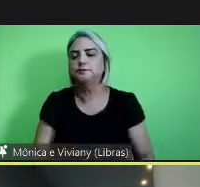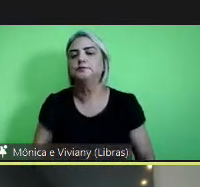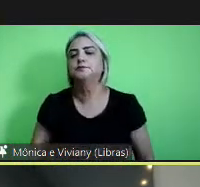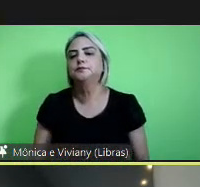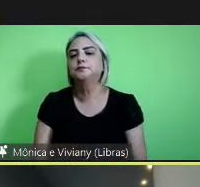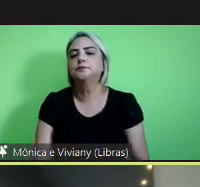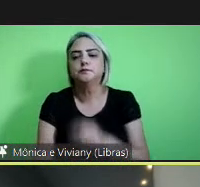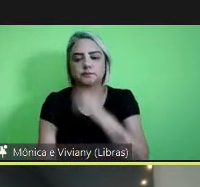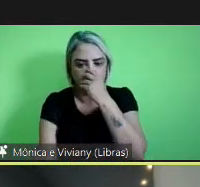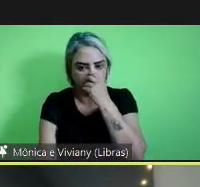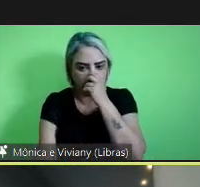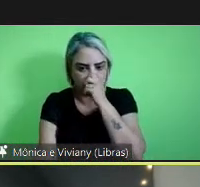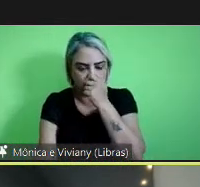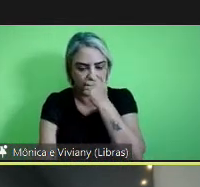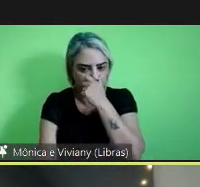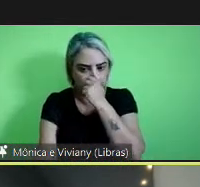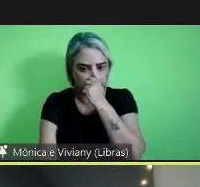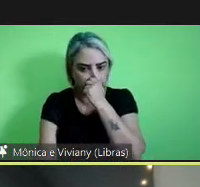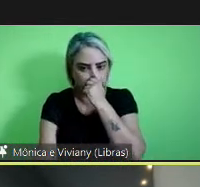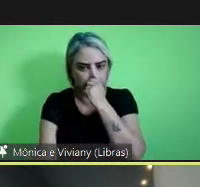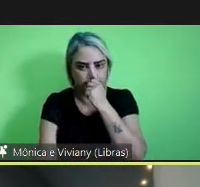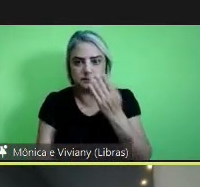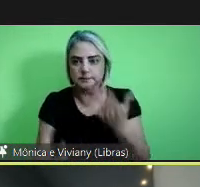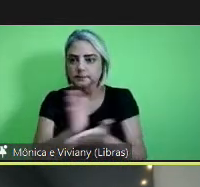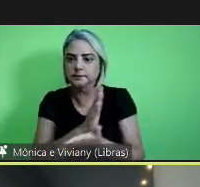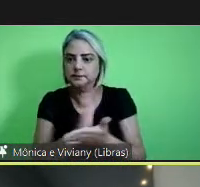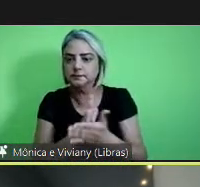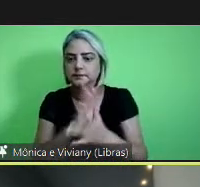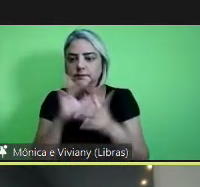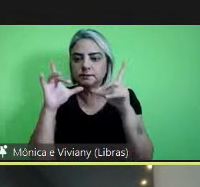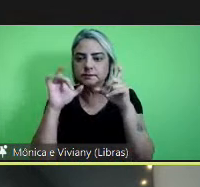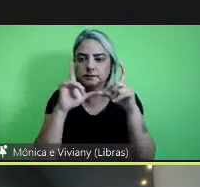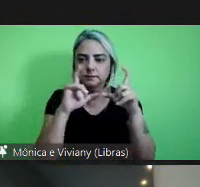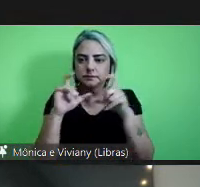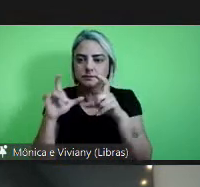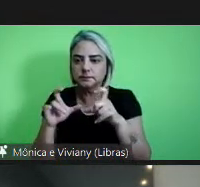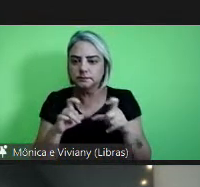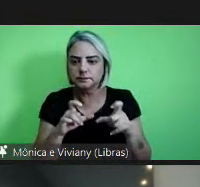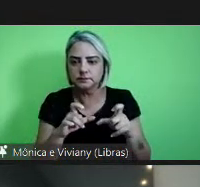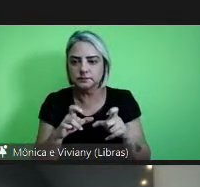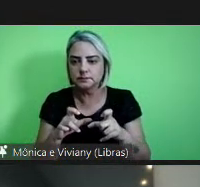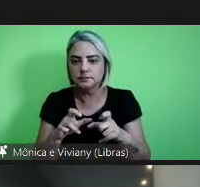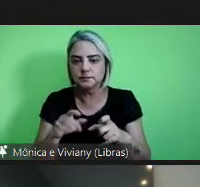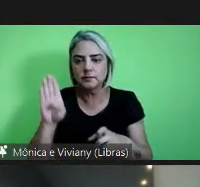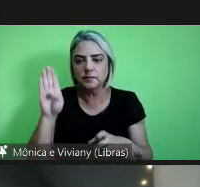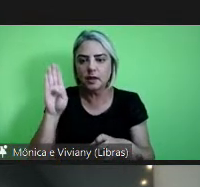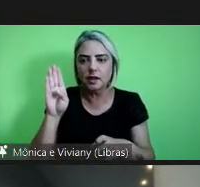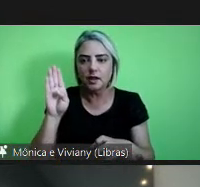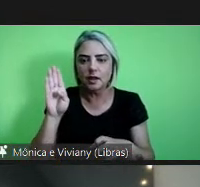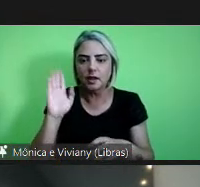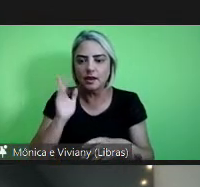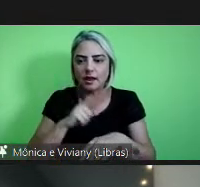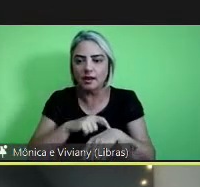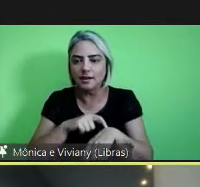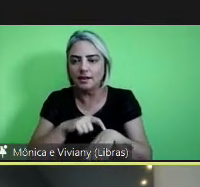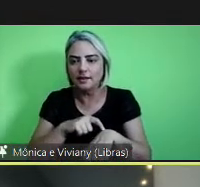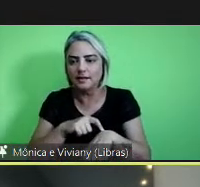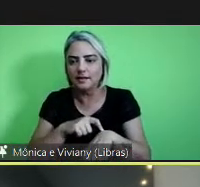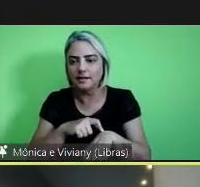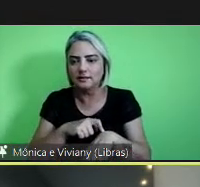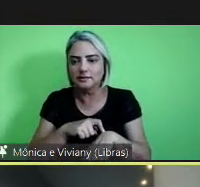to help him in the dealing with overweight and obesity. These are some, excuse me.